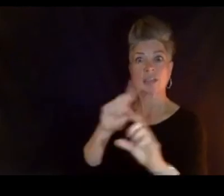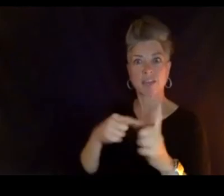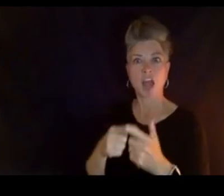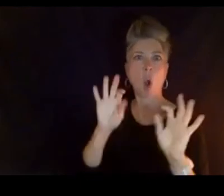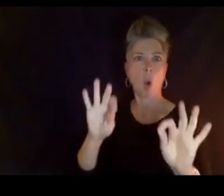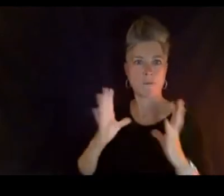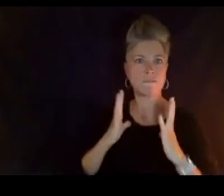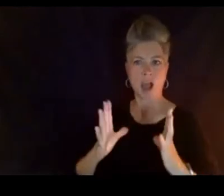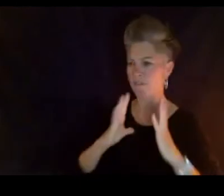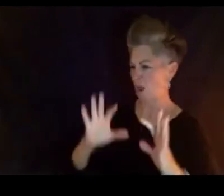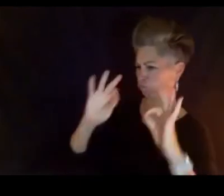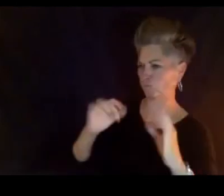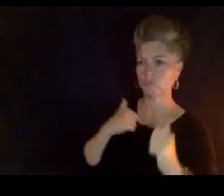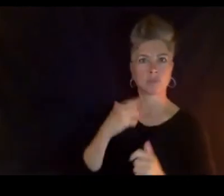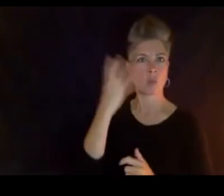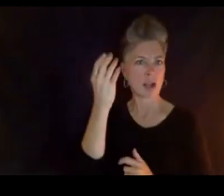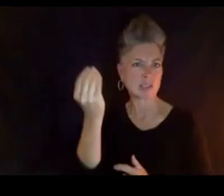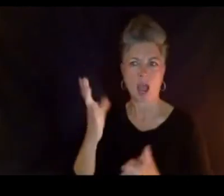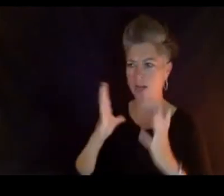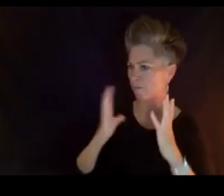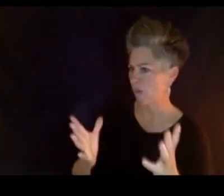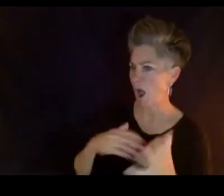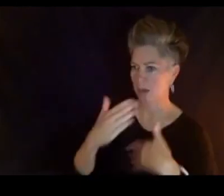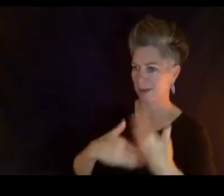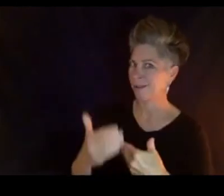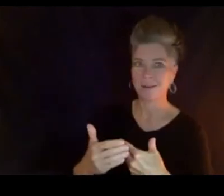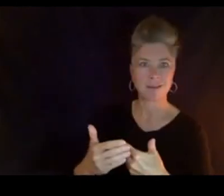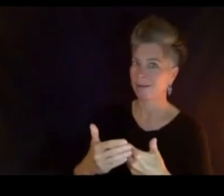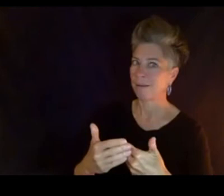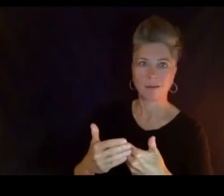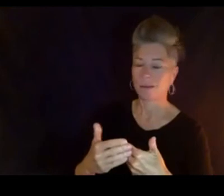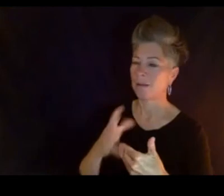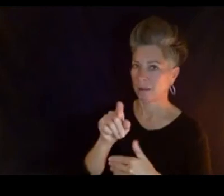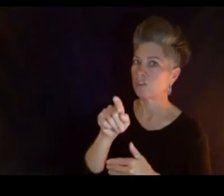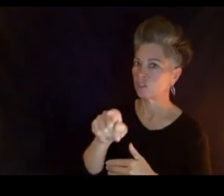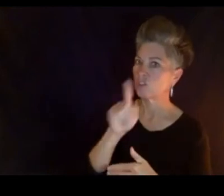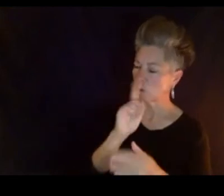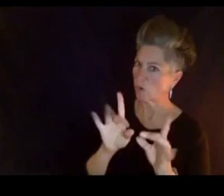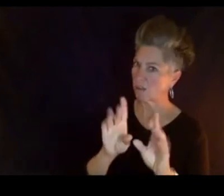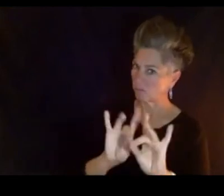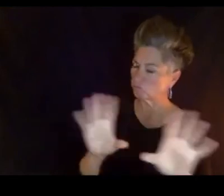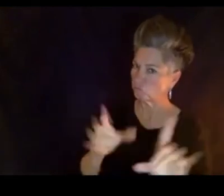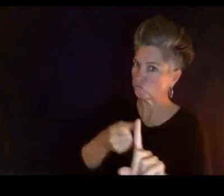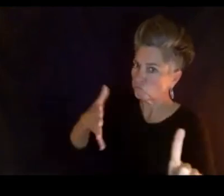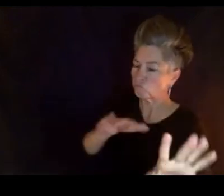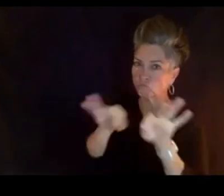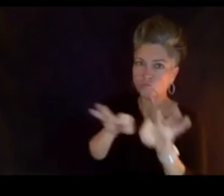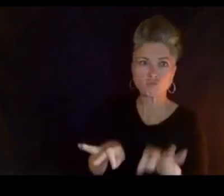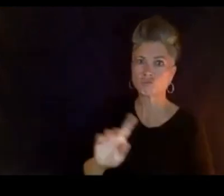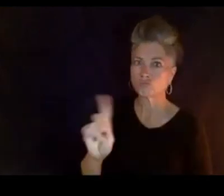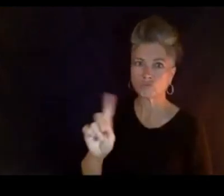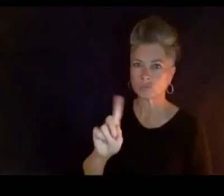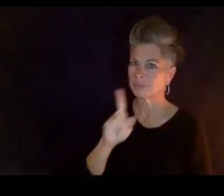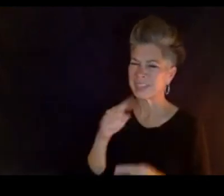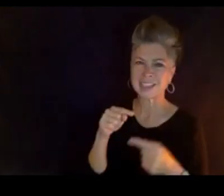You can just walk outside and you fine. You just and she like really put it into perspective of like, this is not, there's a battle on both